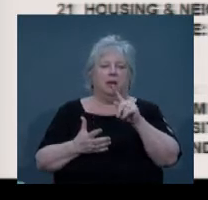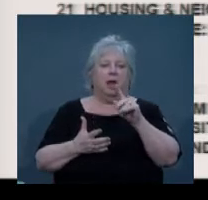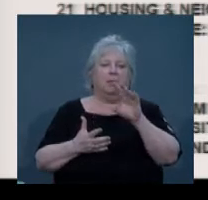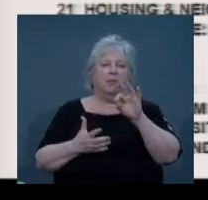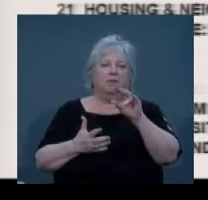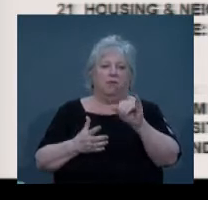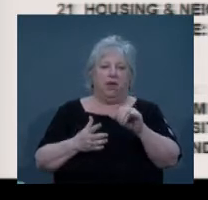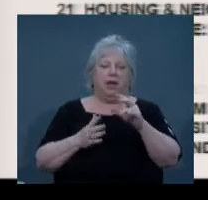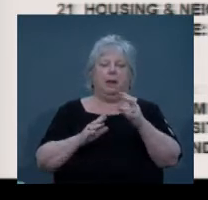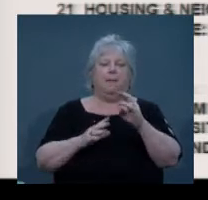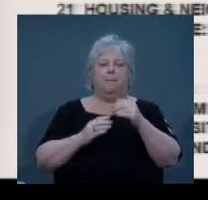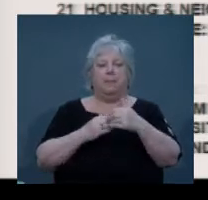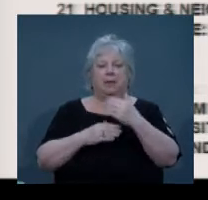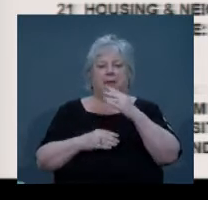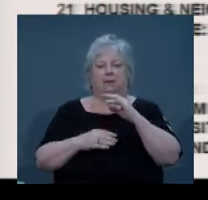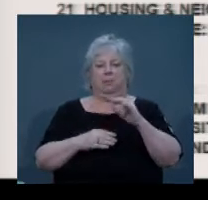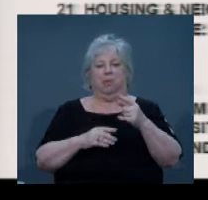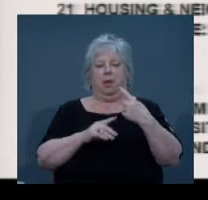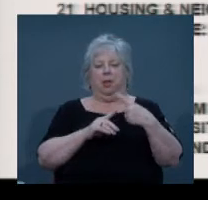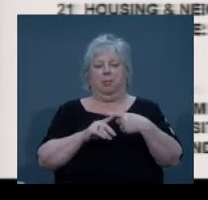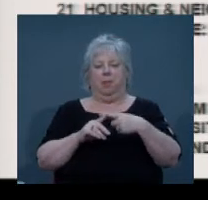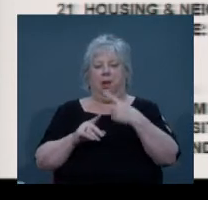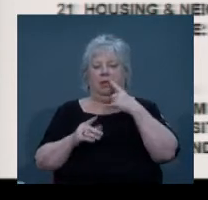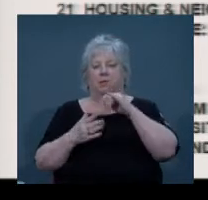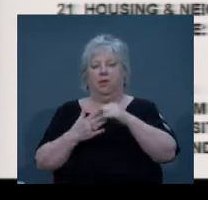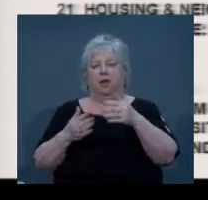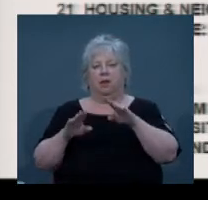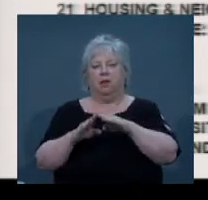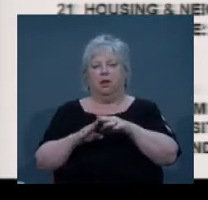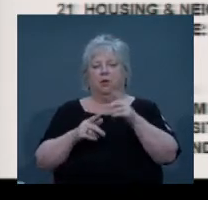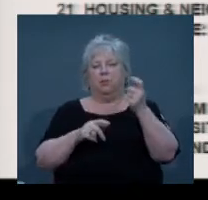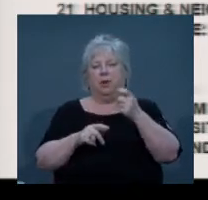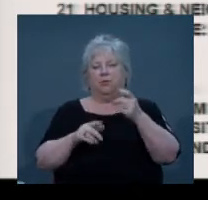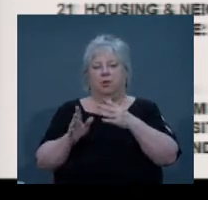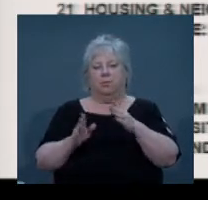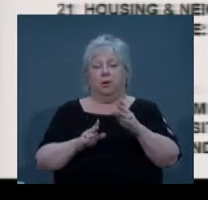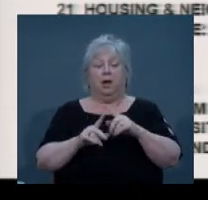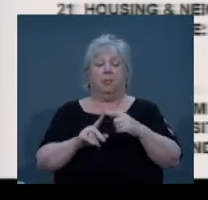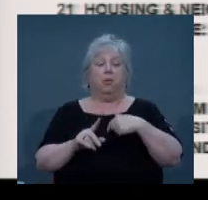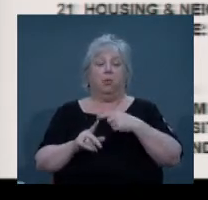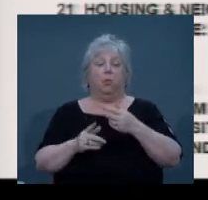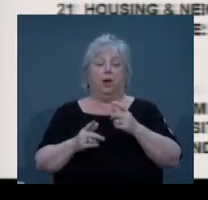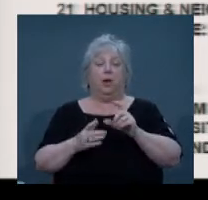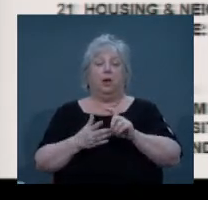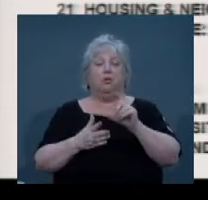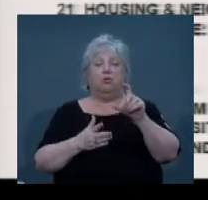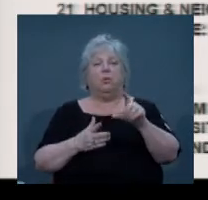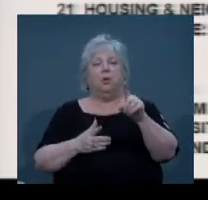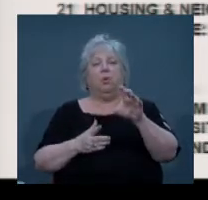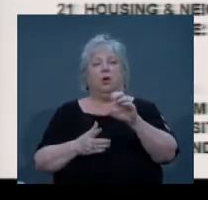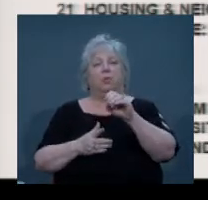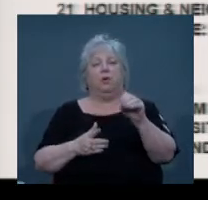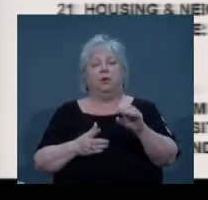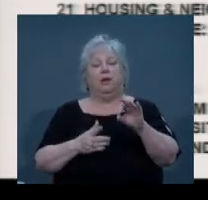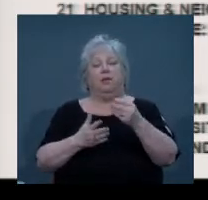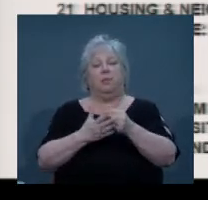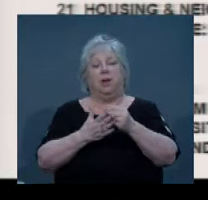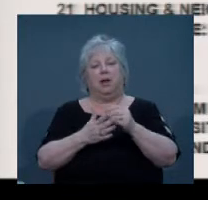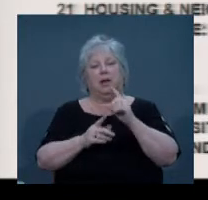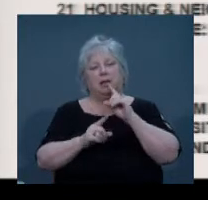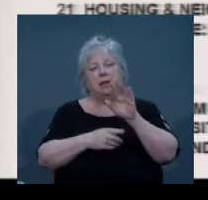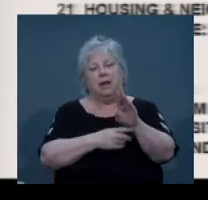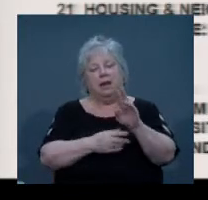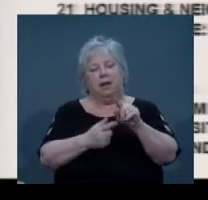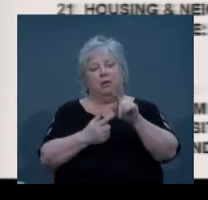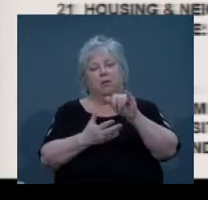that closed police pension plan, but we contribute 100% of the revenues that are dedicated to that in order to pay